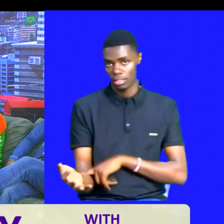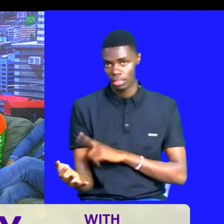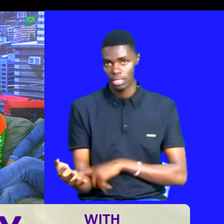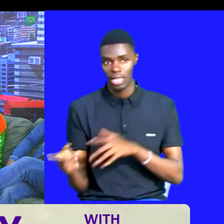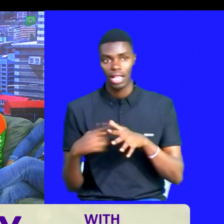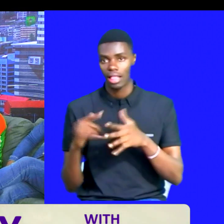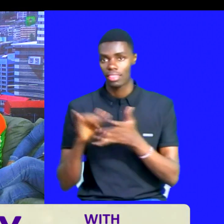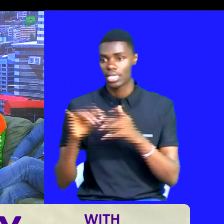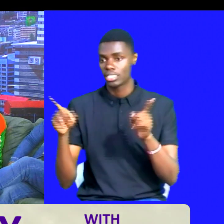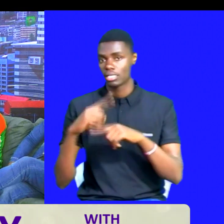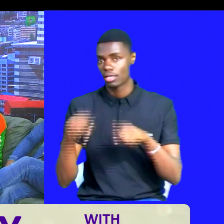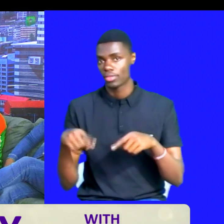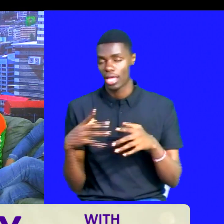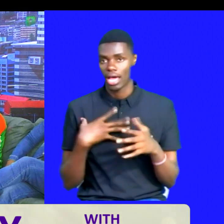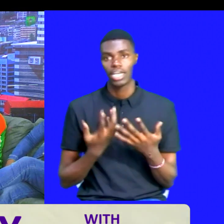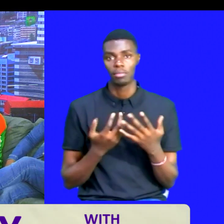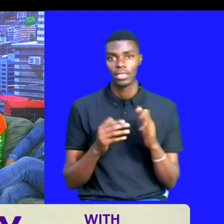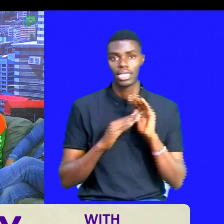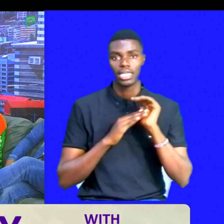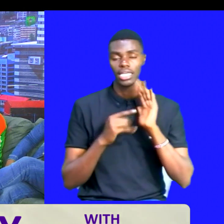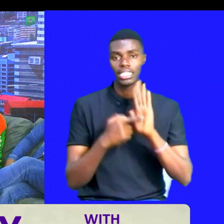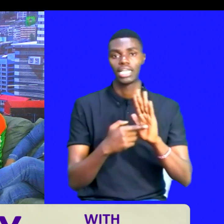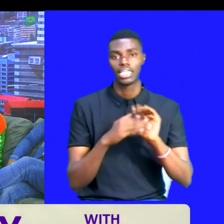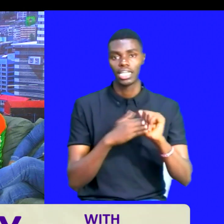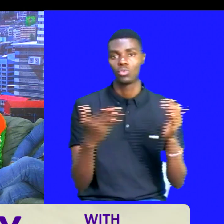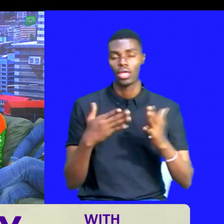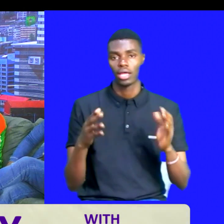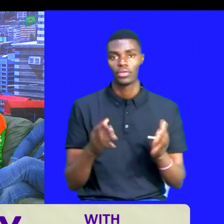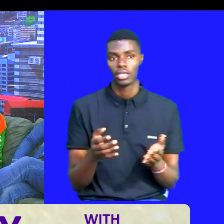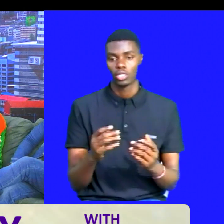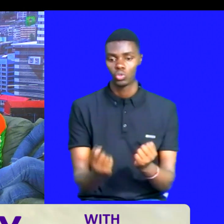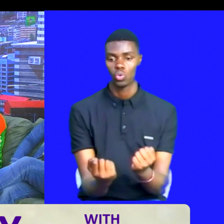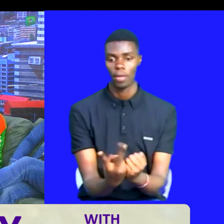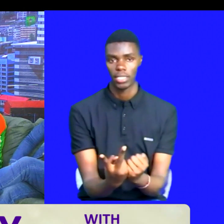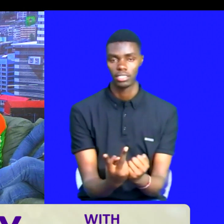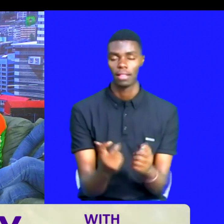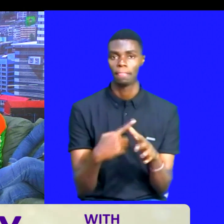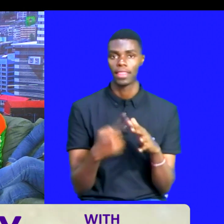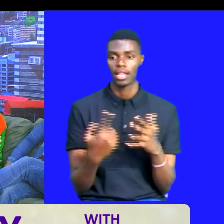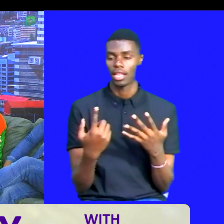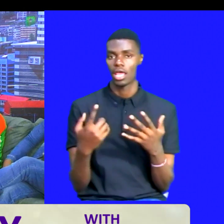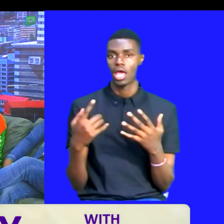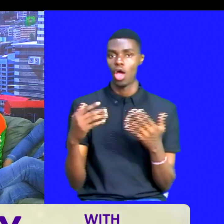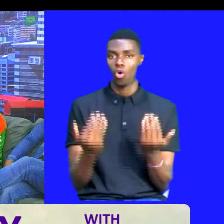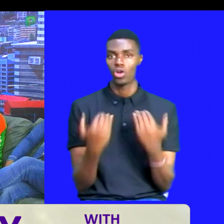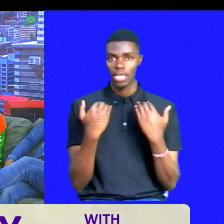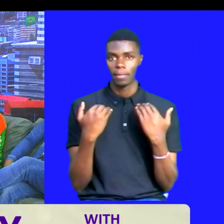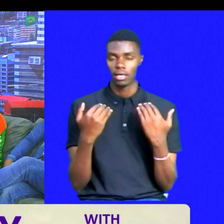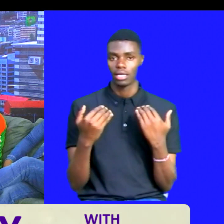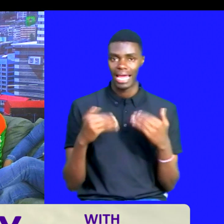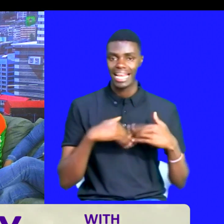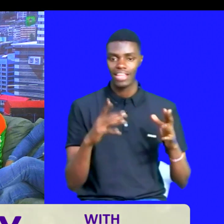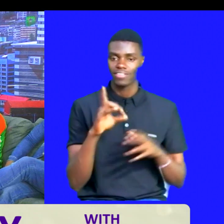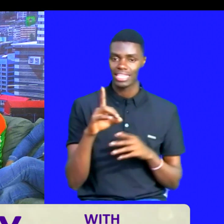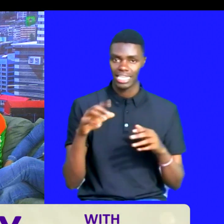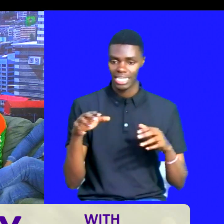a foul and it could lead to a penalty. Right. Also, the goalkeeper is not allowed to leave the D area. So there's a demarcation whereby you